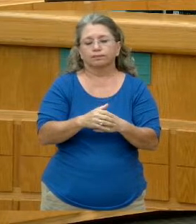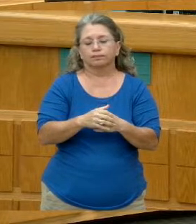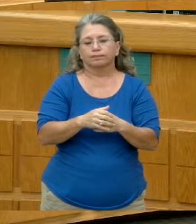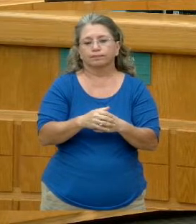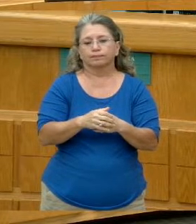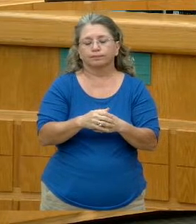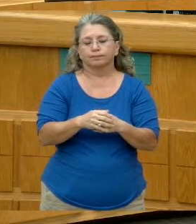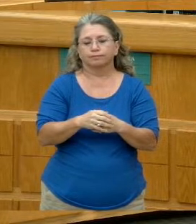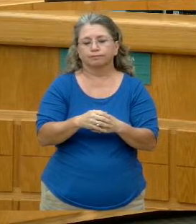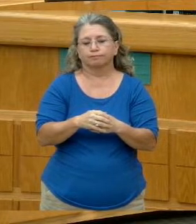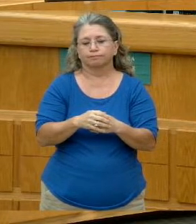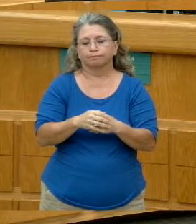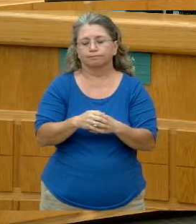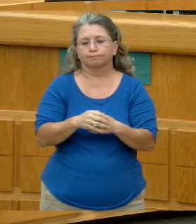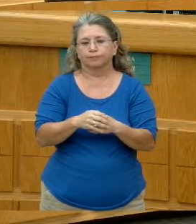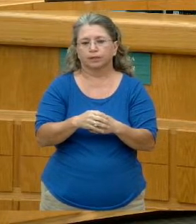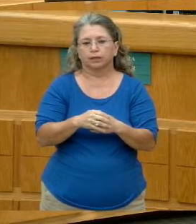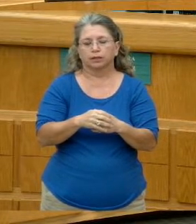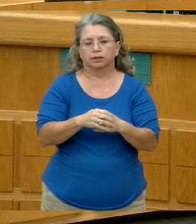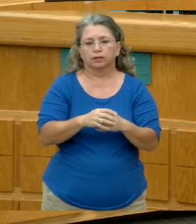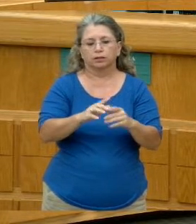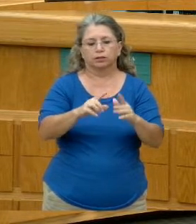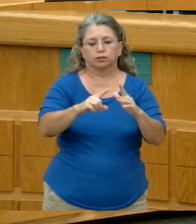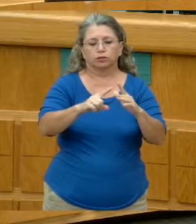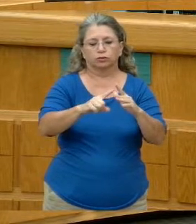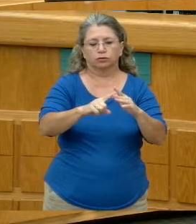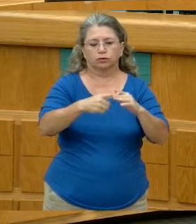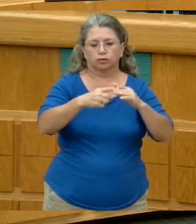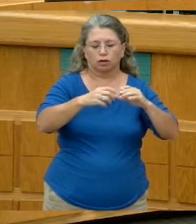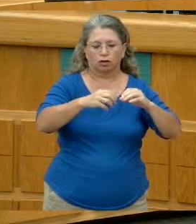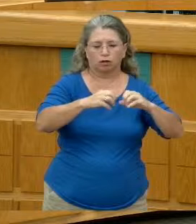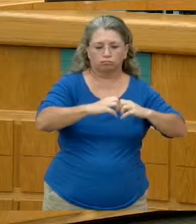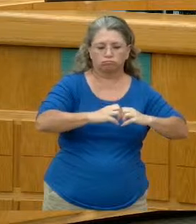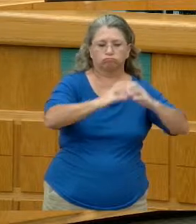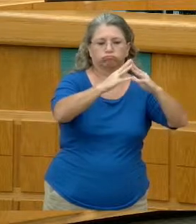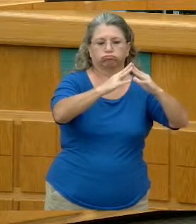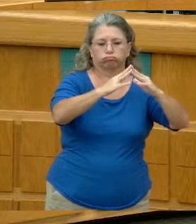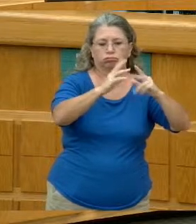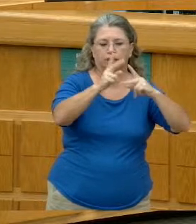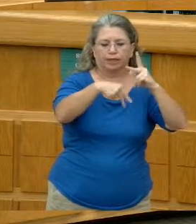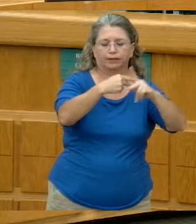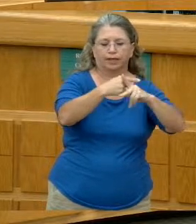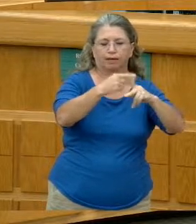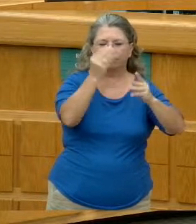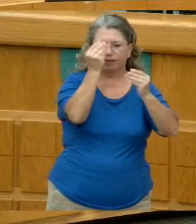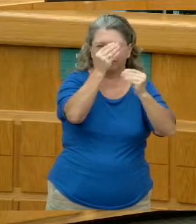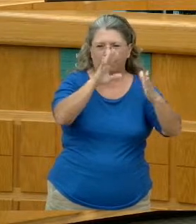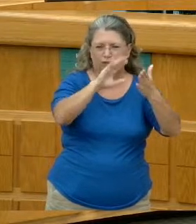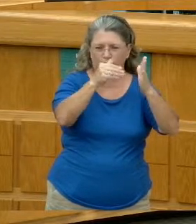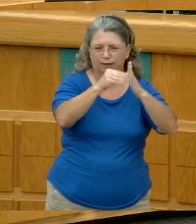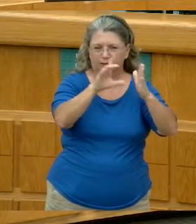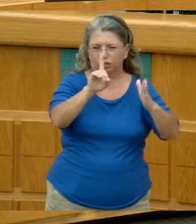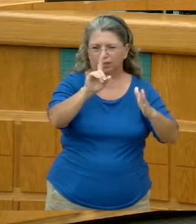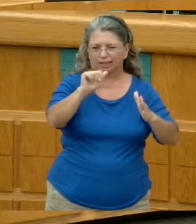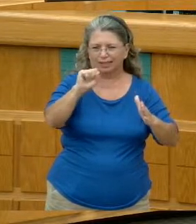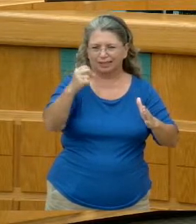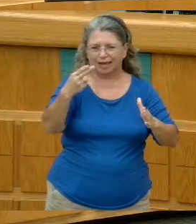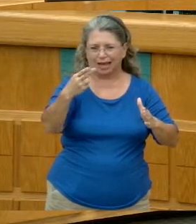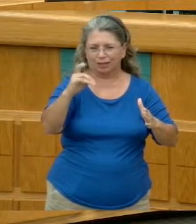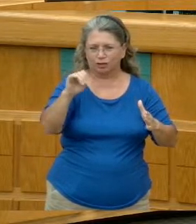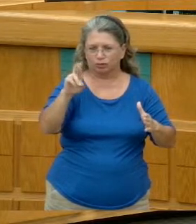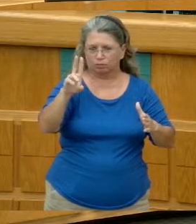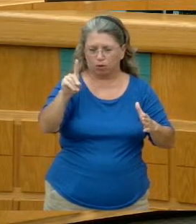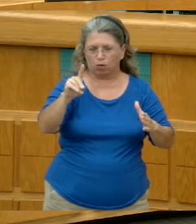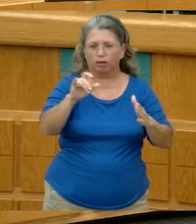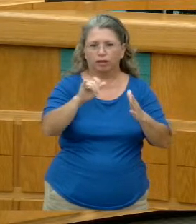hopefully a type of dashboard that is more informative for all of you at home. And I hope to be able to bring this to you